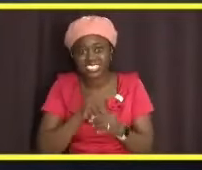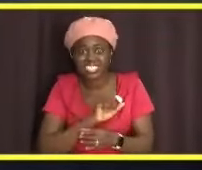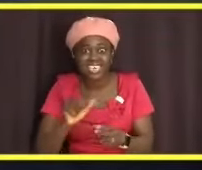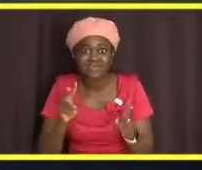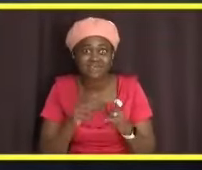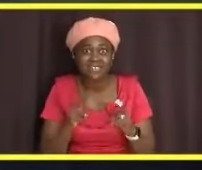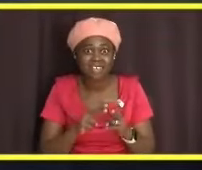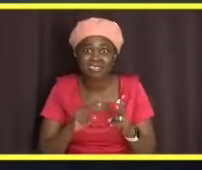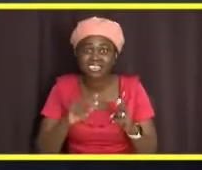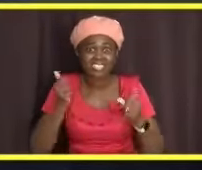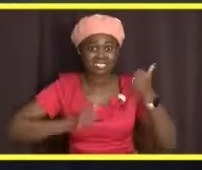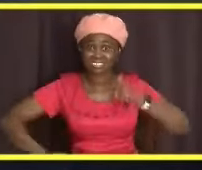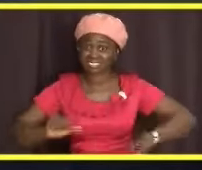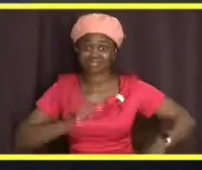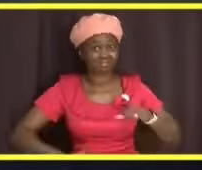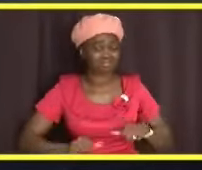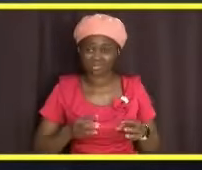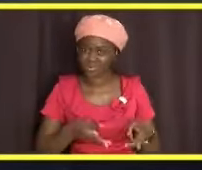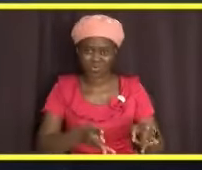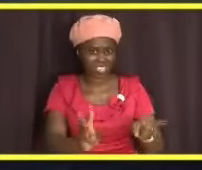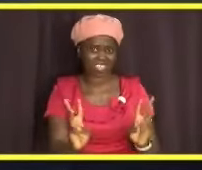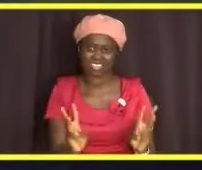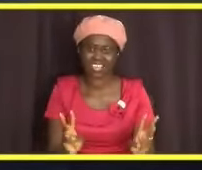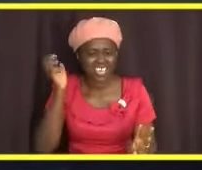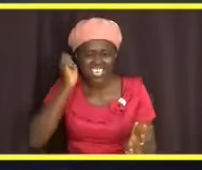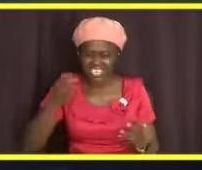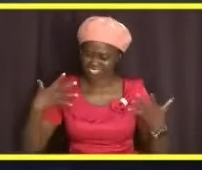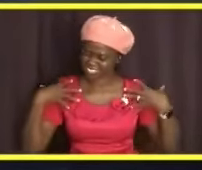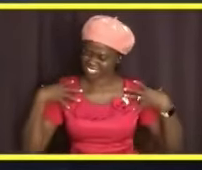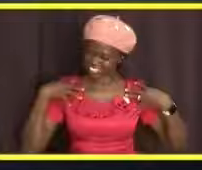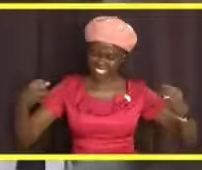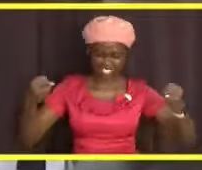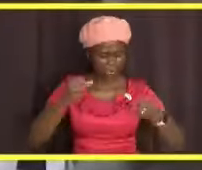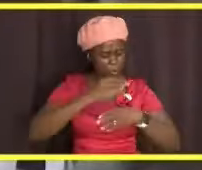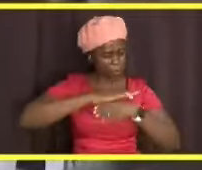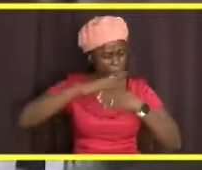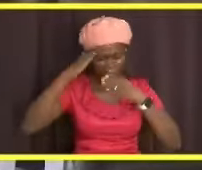he recovered completely. He moved from hell